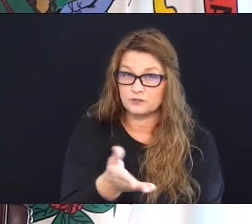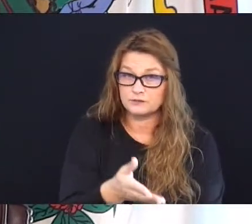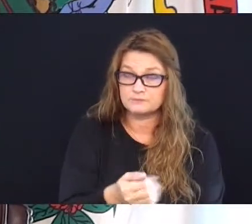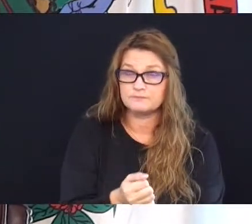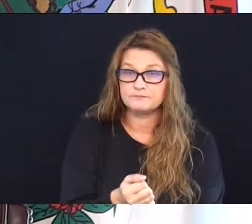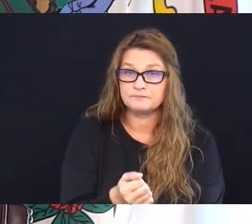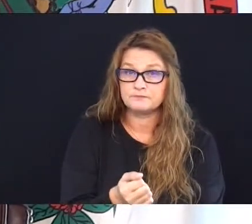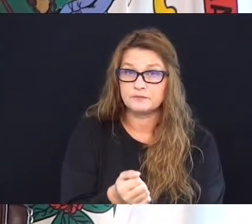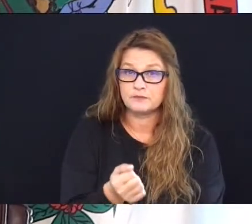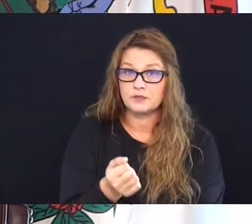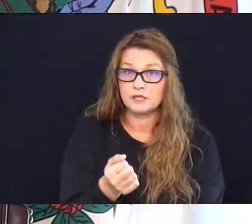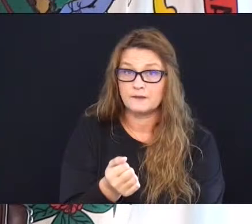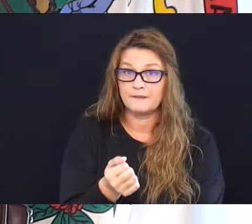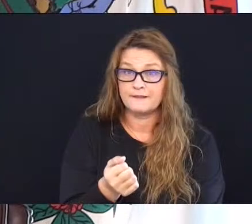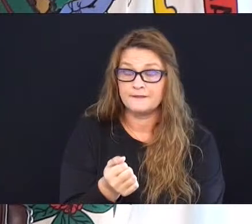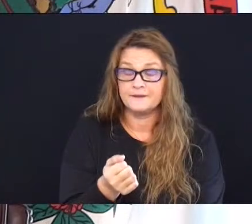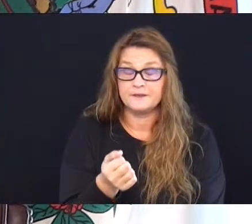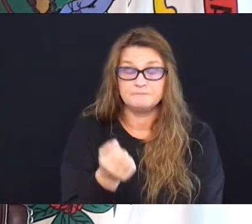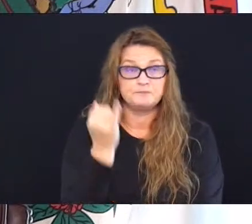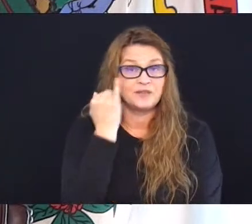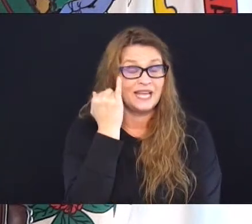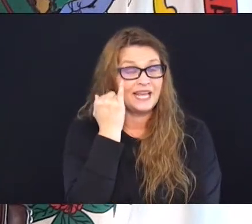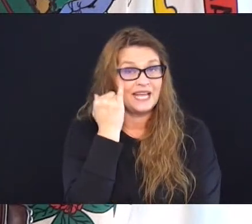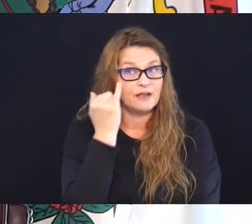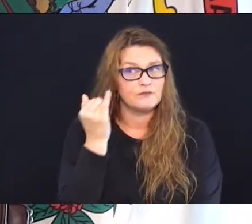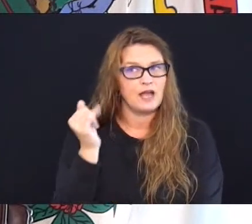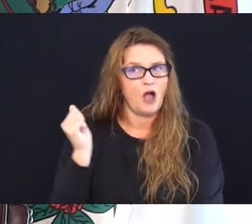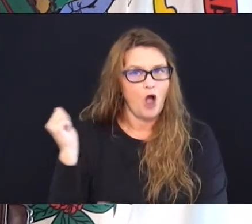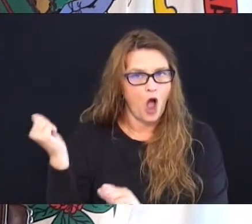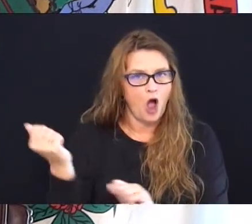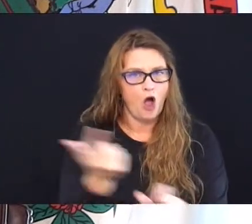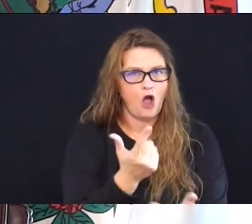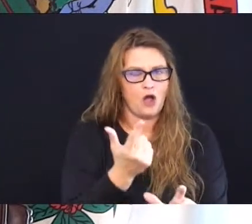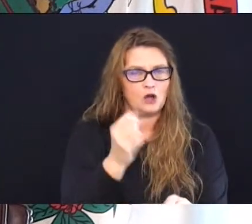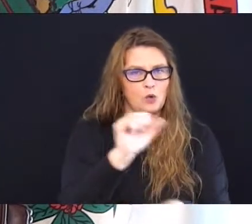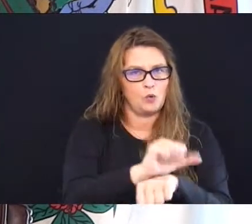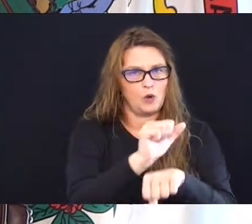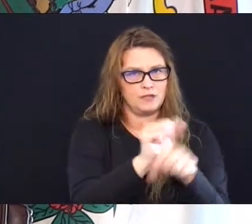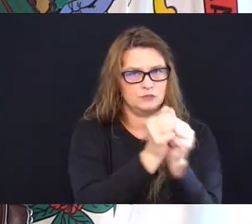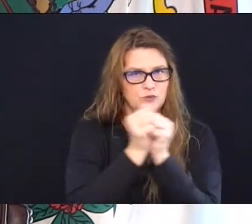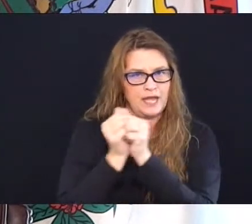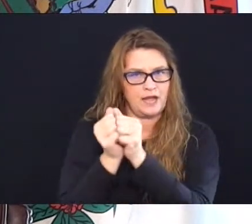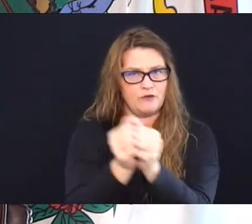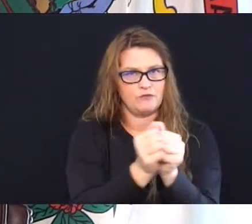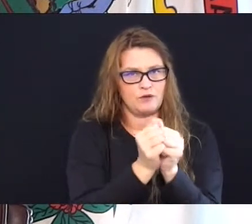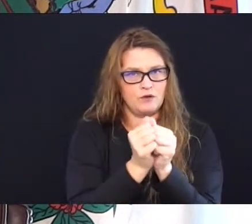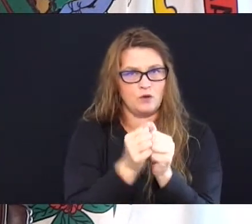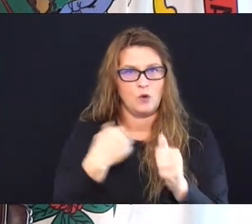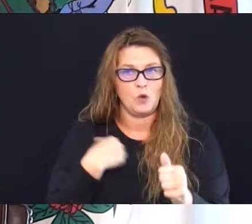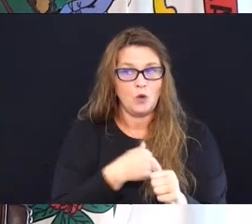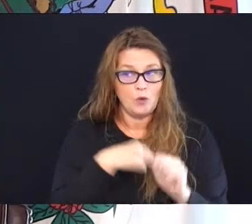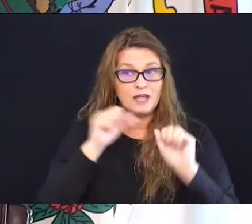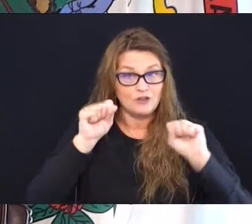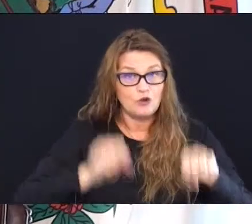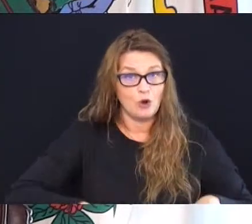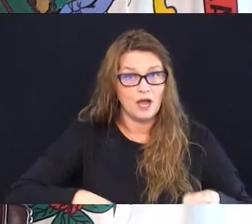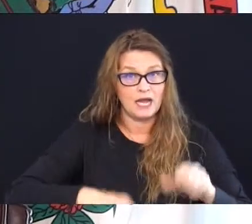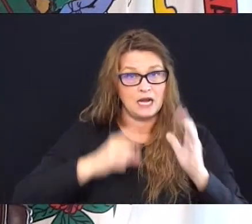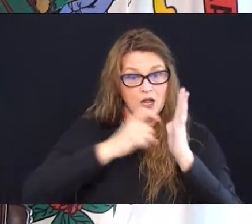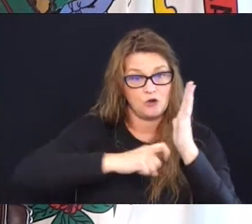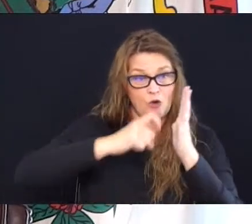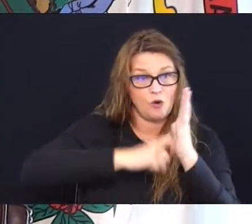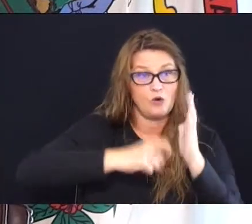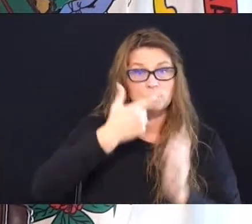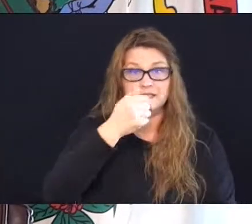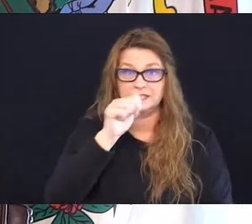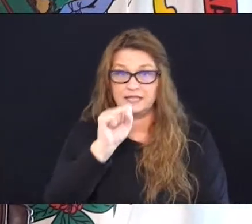If we got to where we were pulling the rope together, we not only could mine more coal, produce more gas